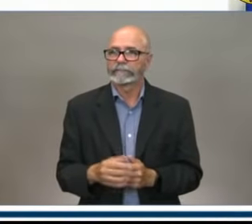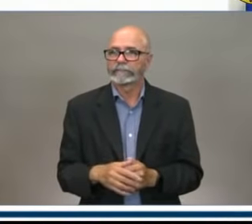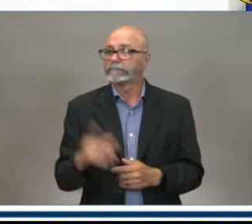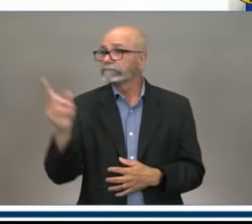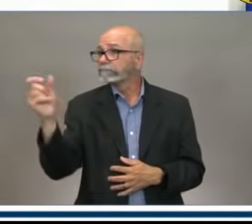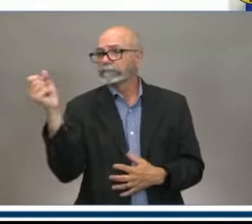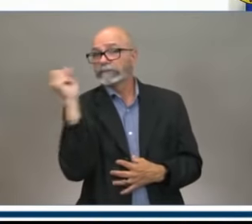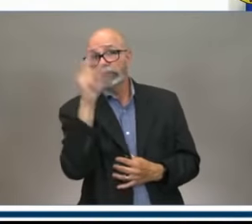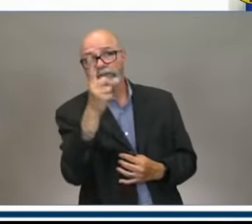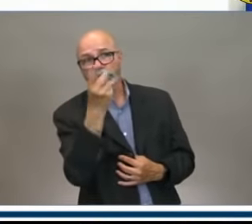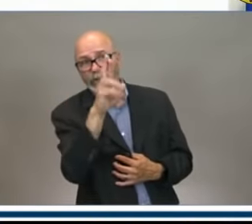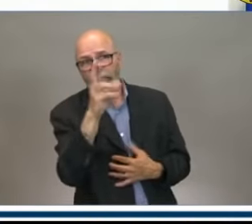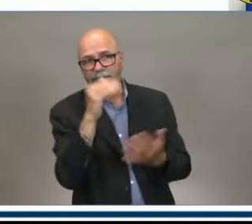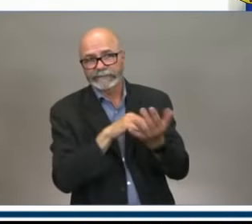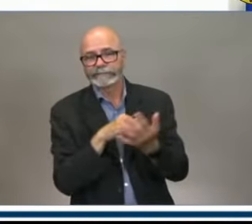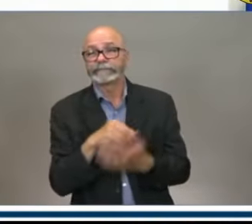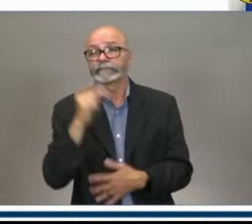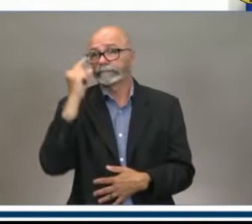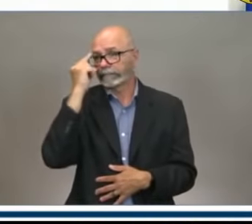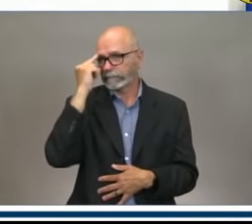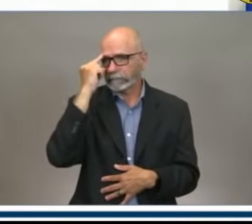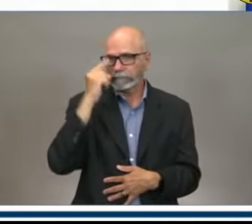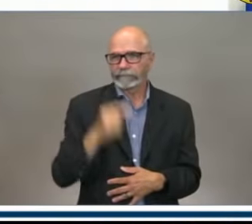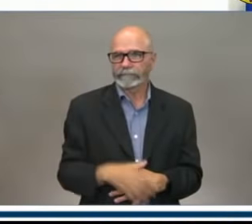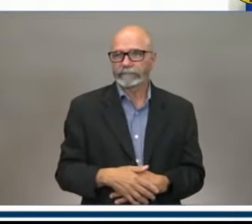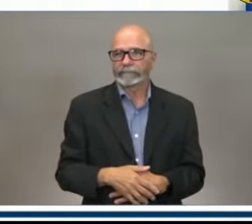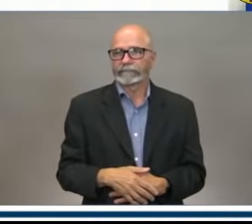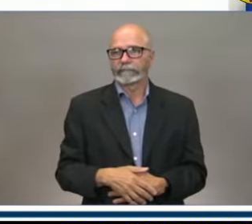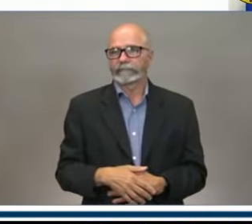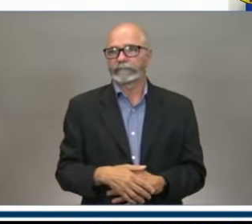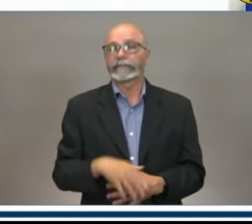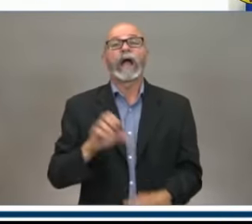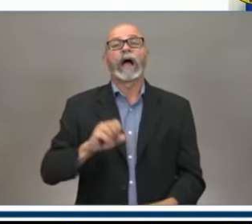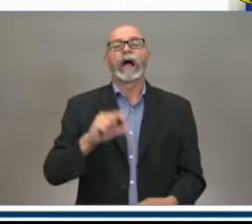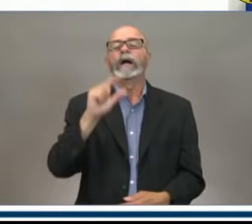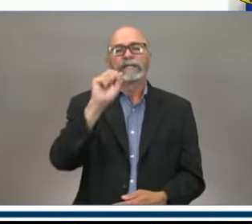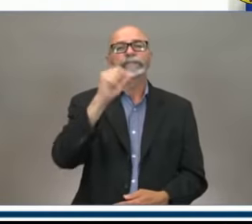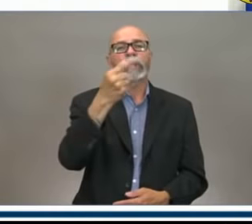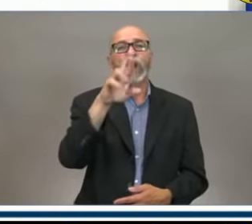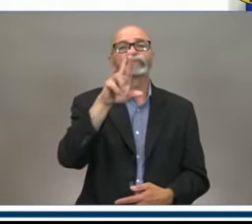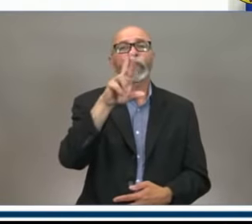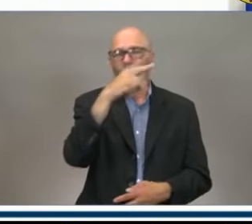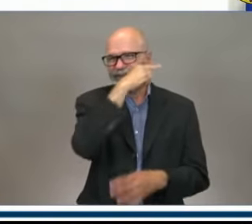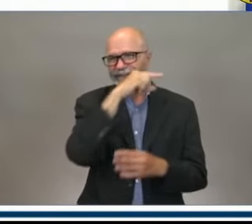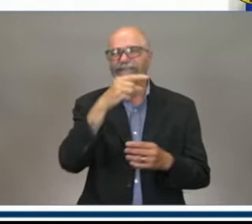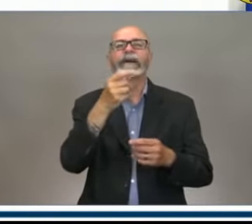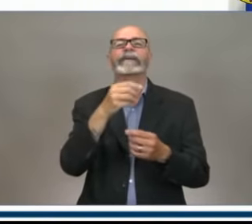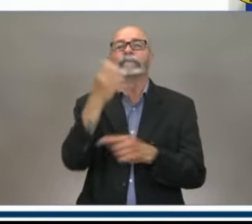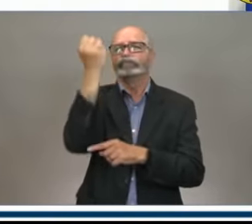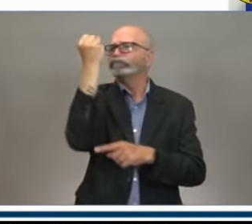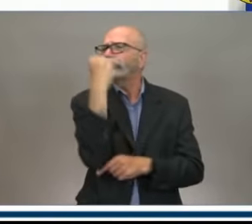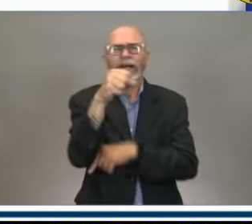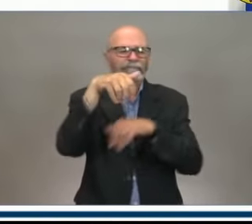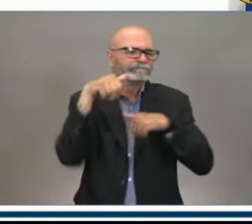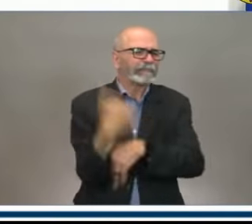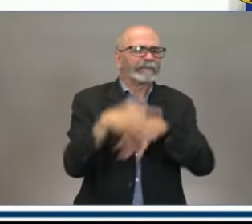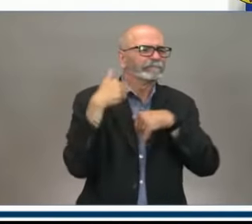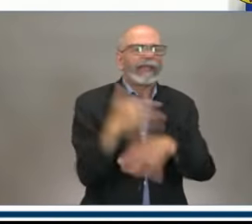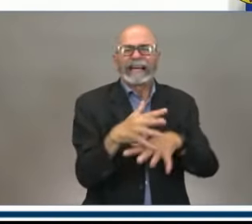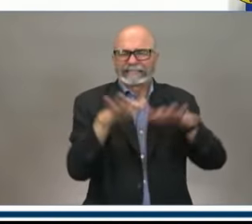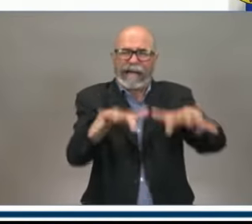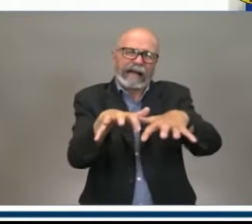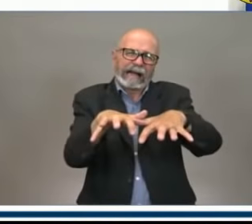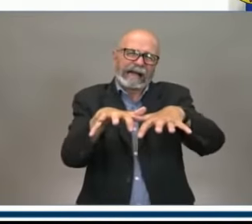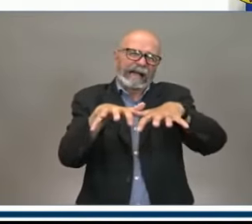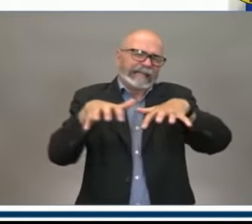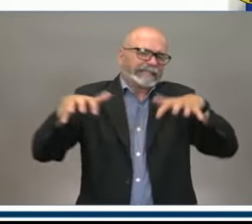large gathering on Spring Garden Road last week during the protest. Can you tell me whether there's any kind of strategic testing happening to find out whether